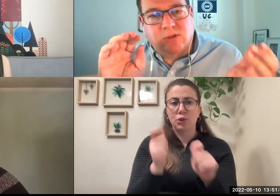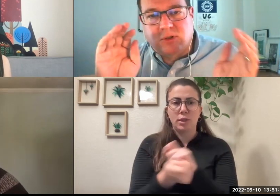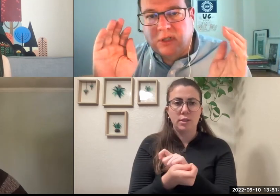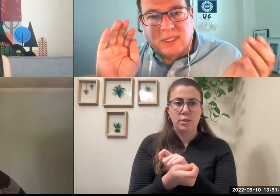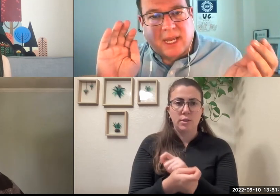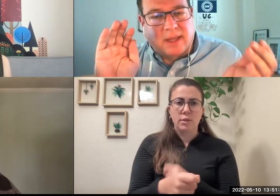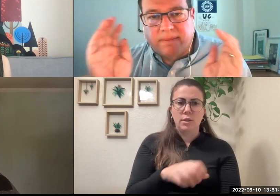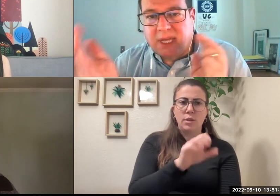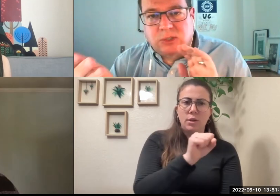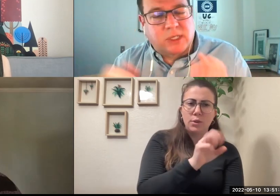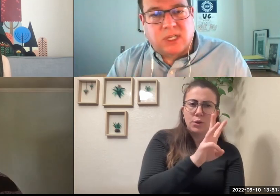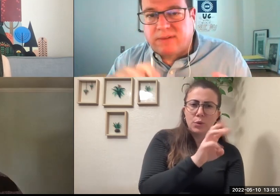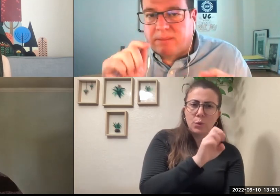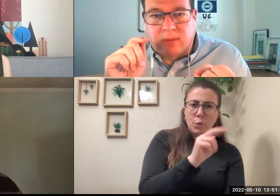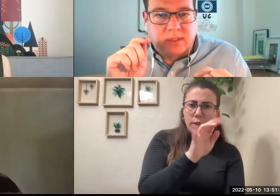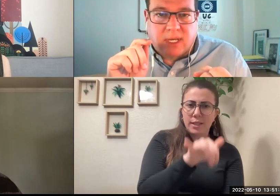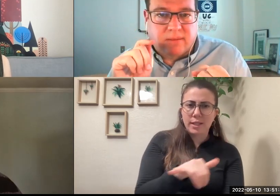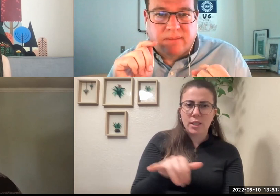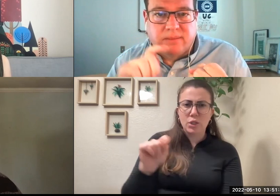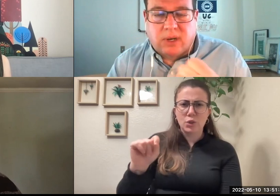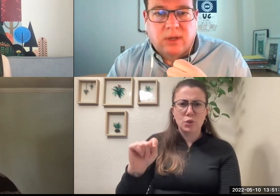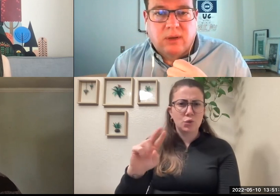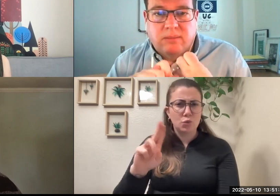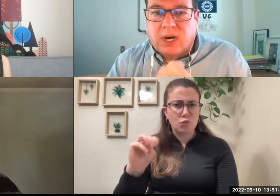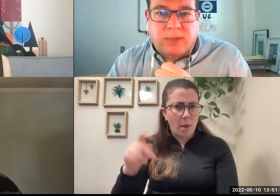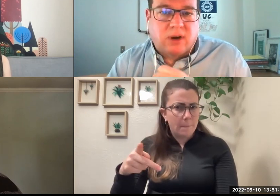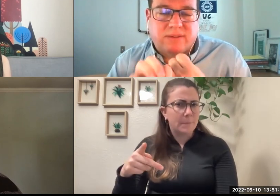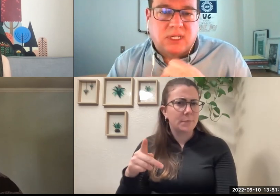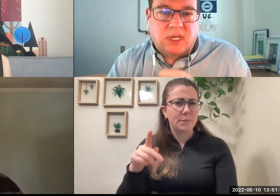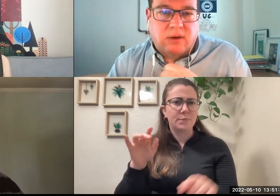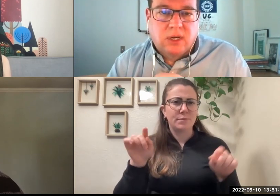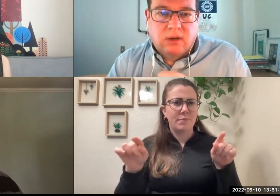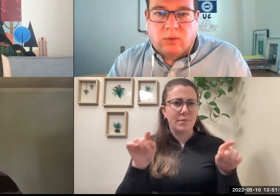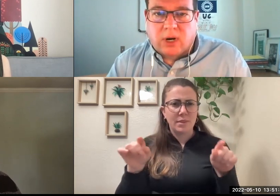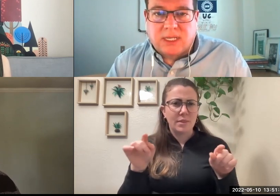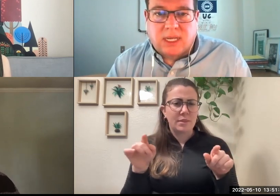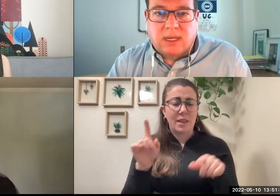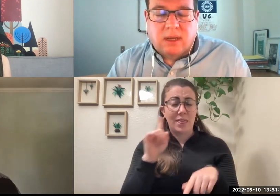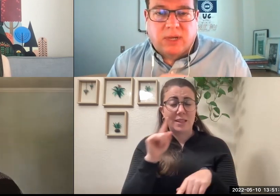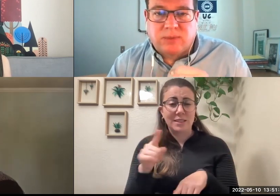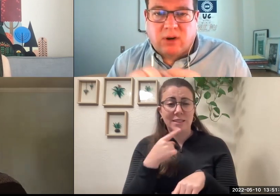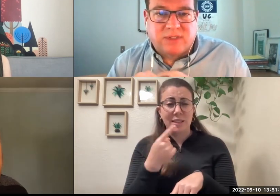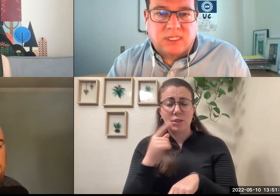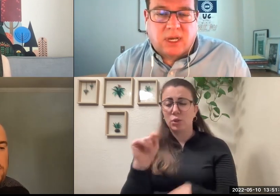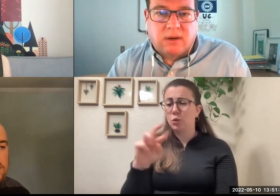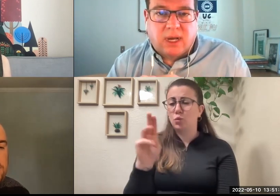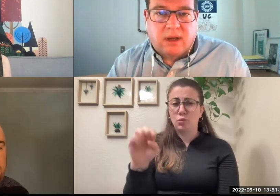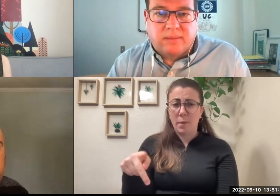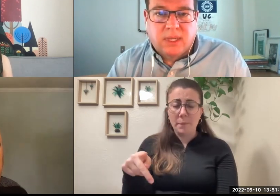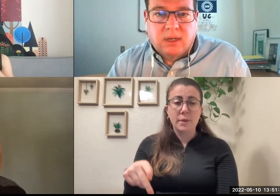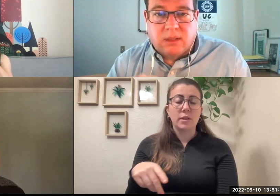Trumka slate, like, they switched stuff up. There was, like, you know, much bigger emphasis on organizing, much bigger emphasis